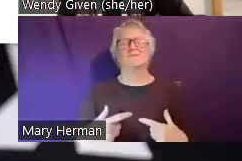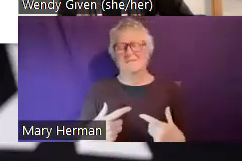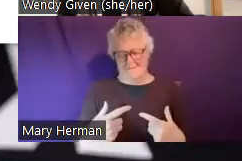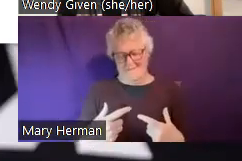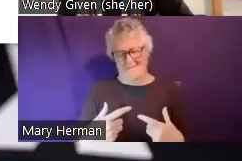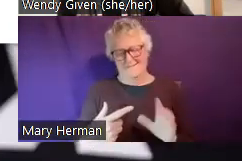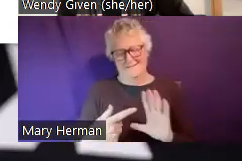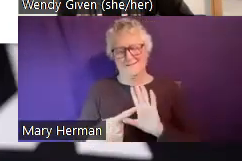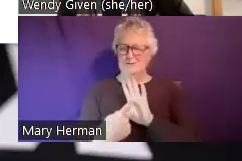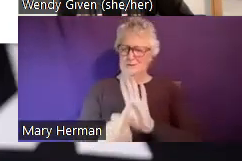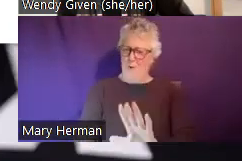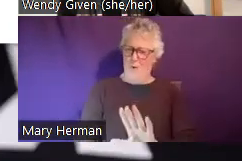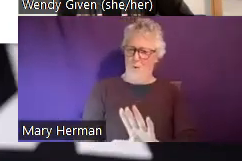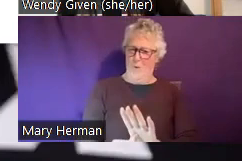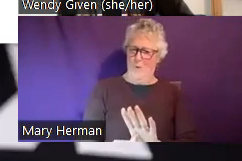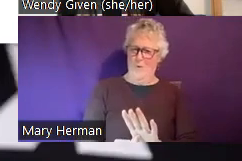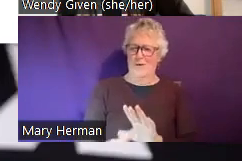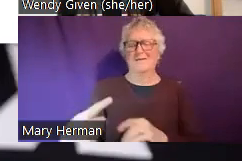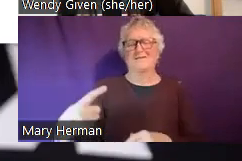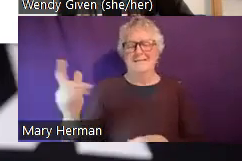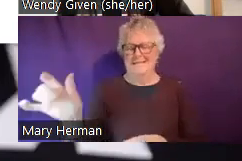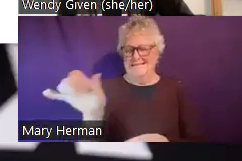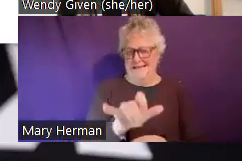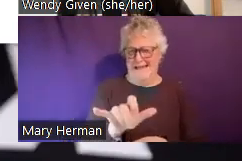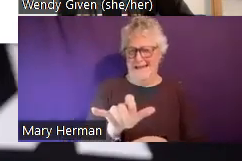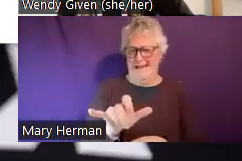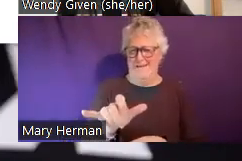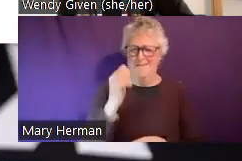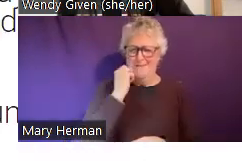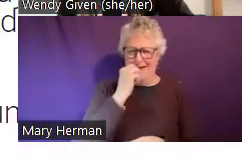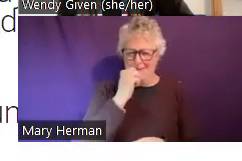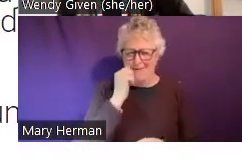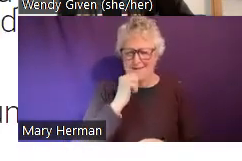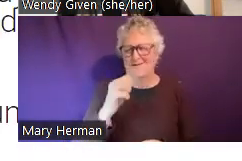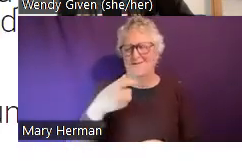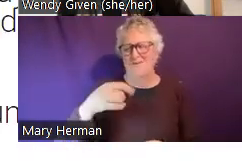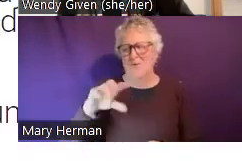an interesting time that they've chosen to do that.